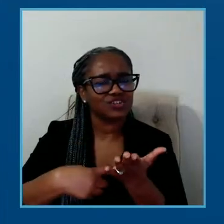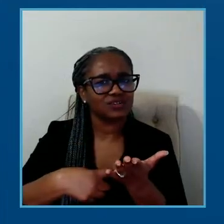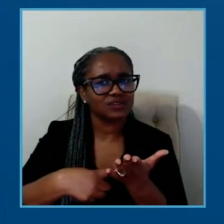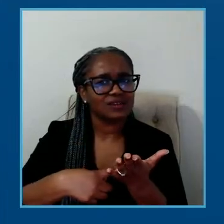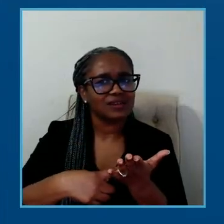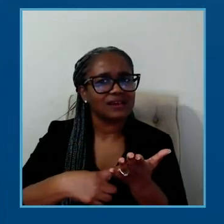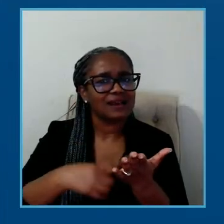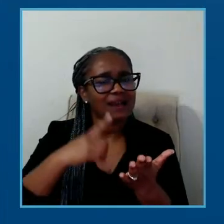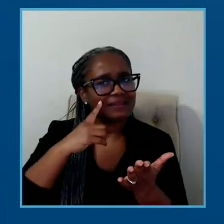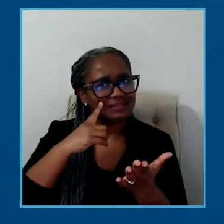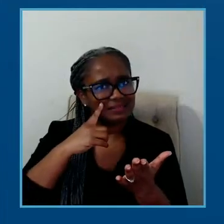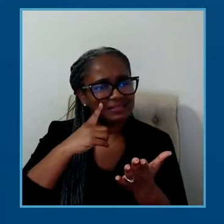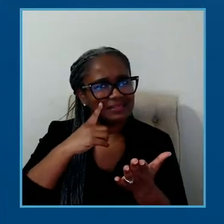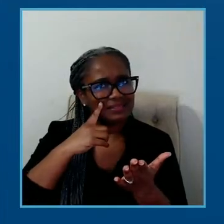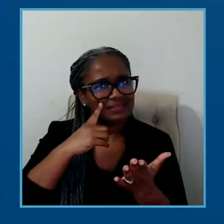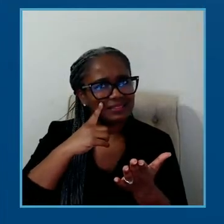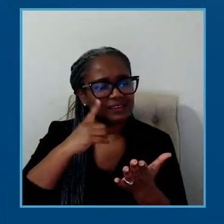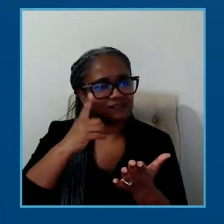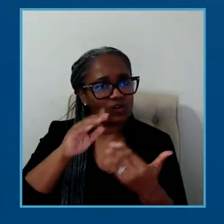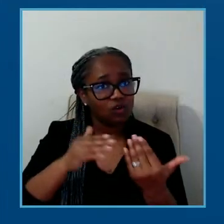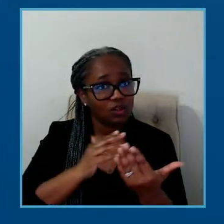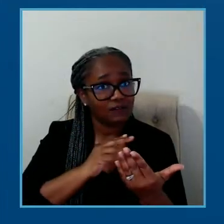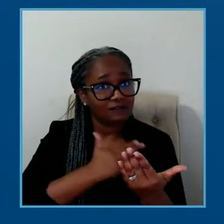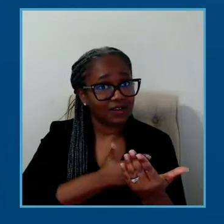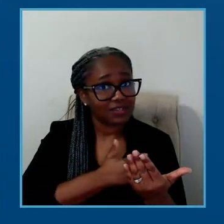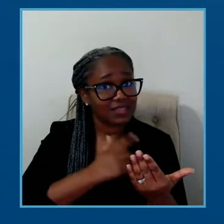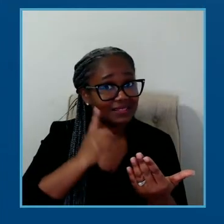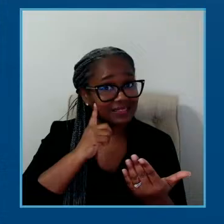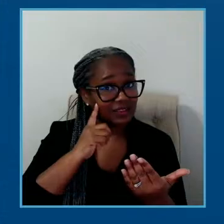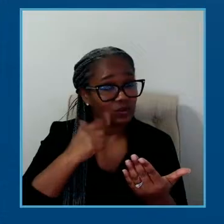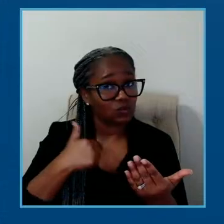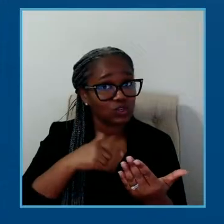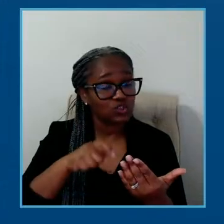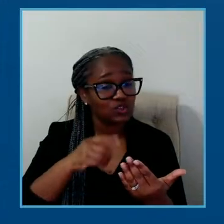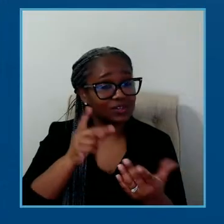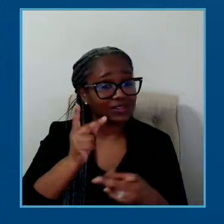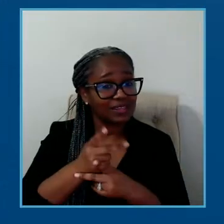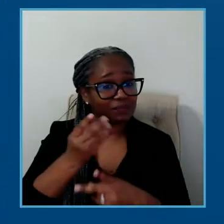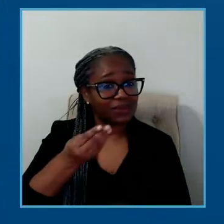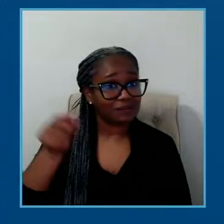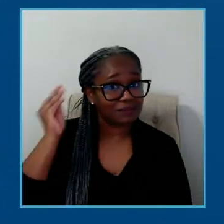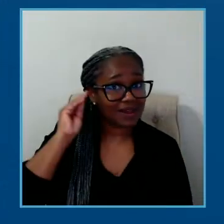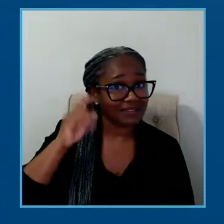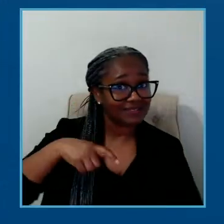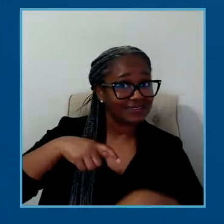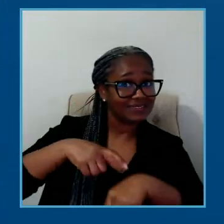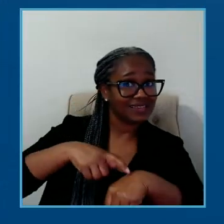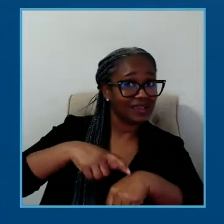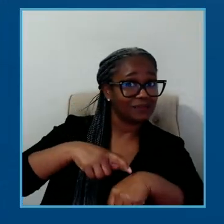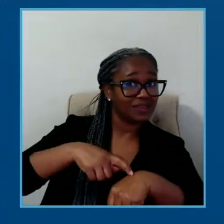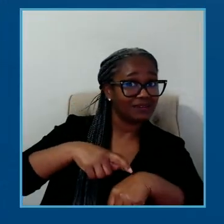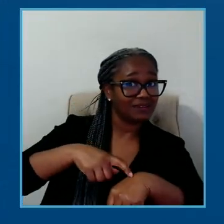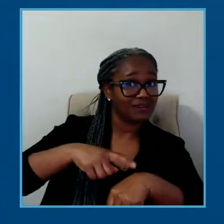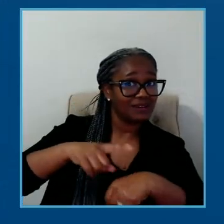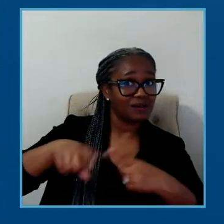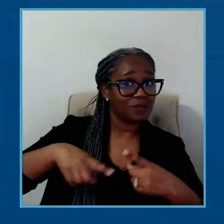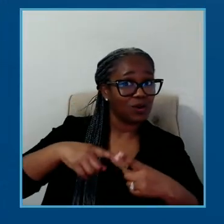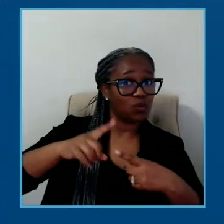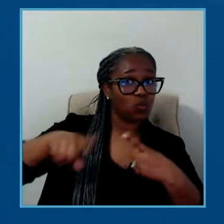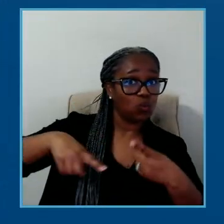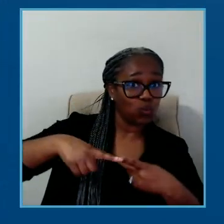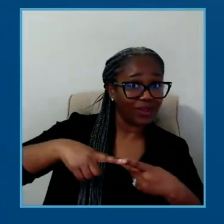be in terms of for all of us to keep in mind kind of the timing on when the election would be if